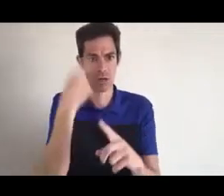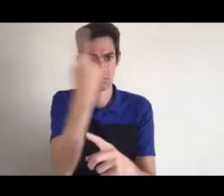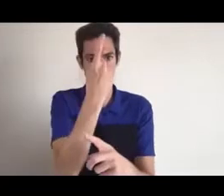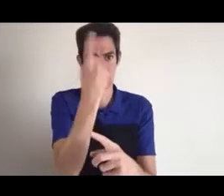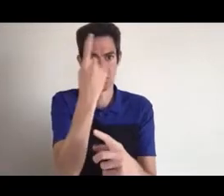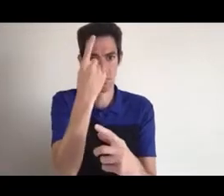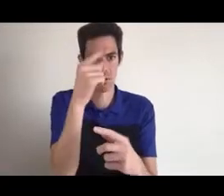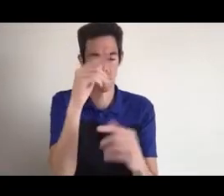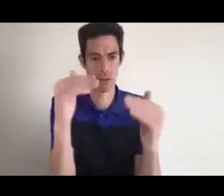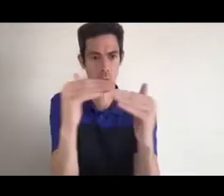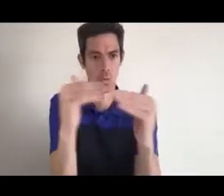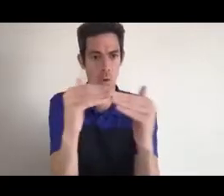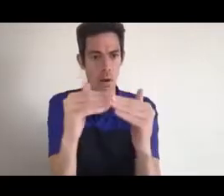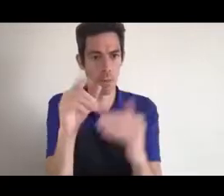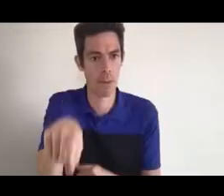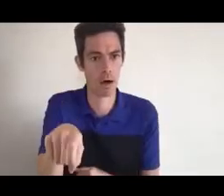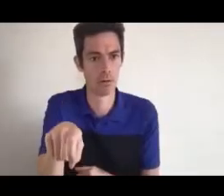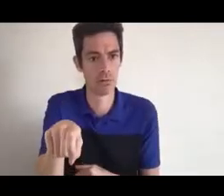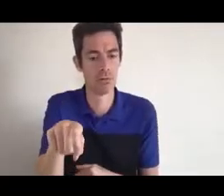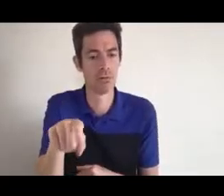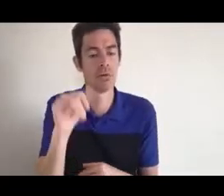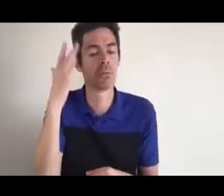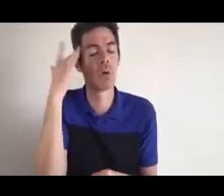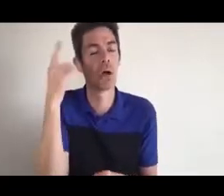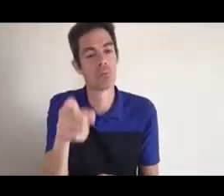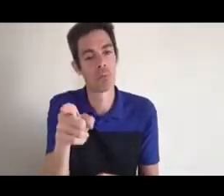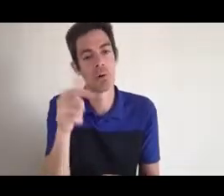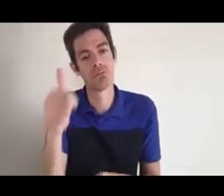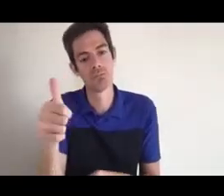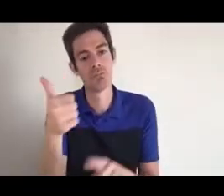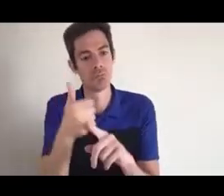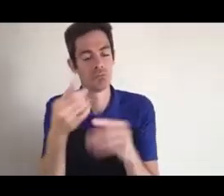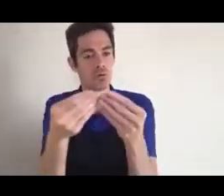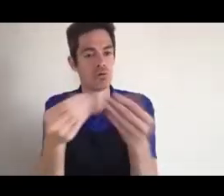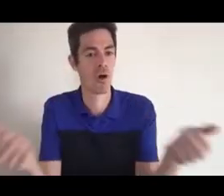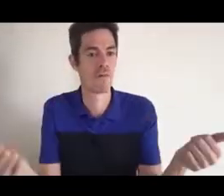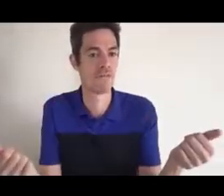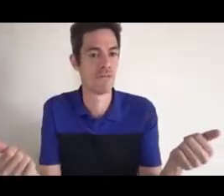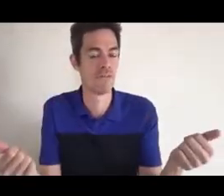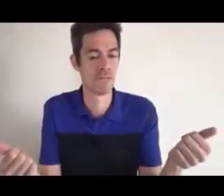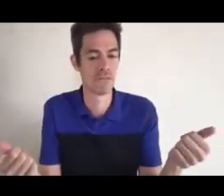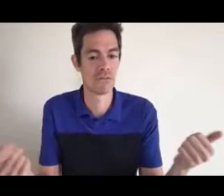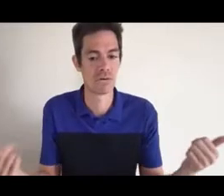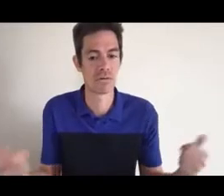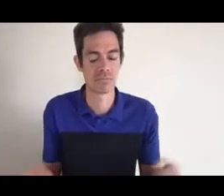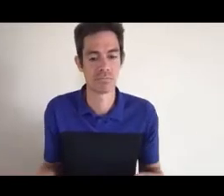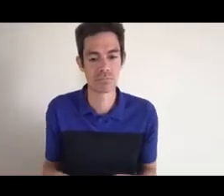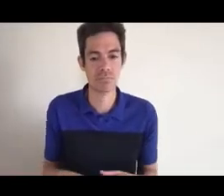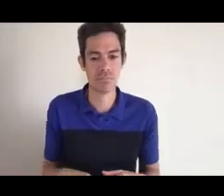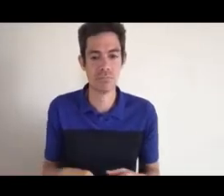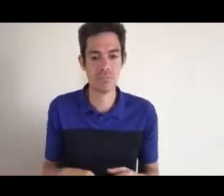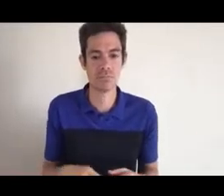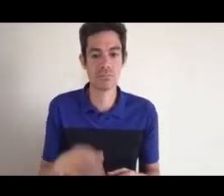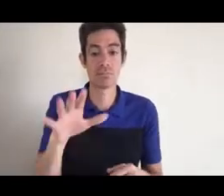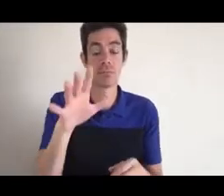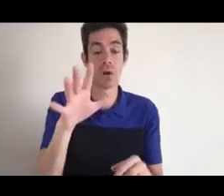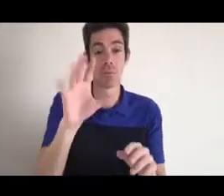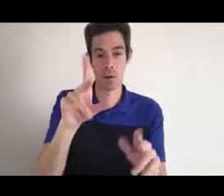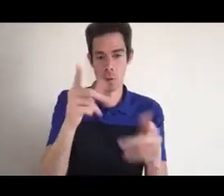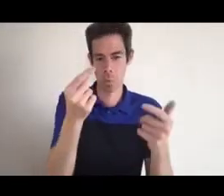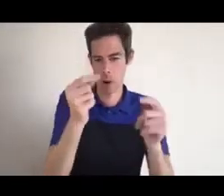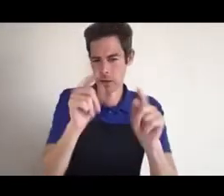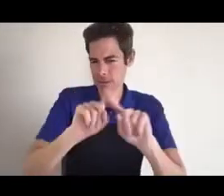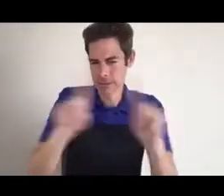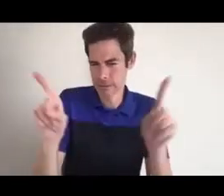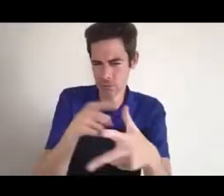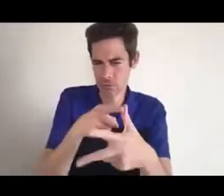stuck. You do have to say something in between to let people know that it's an equal. So this kind of solves